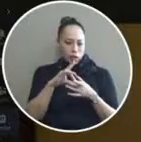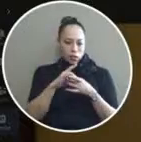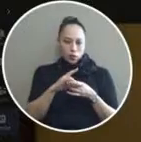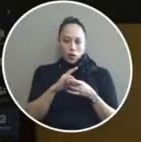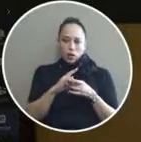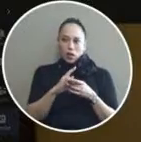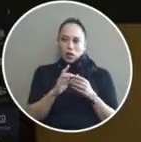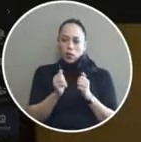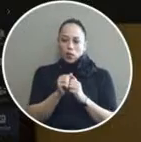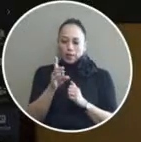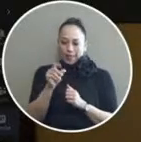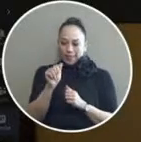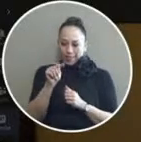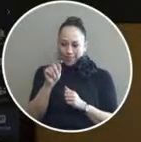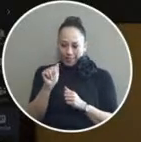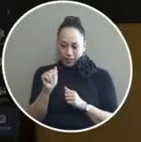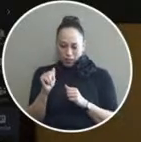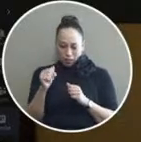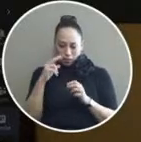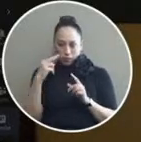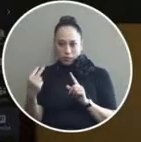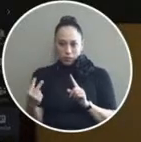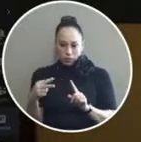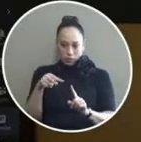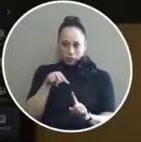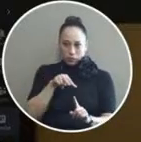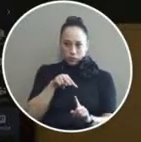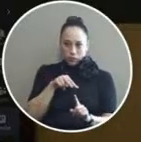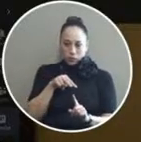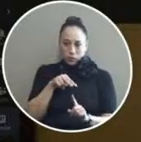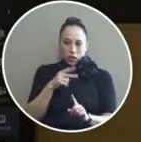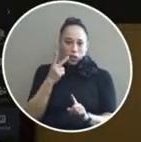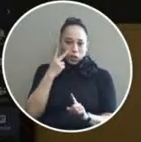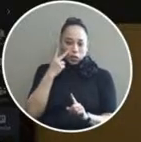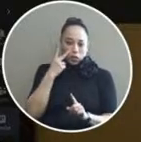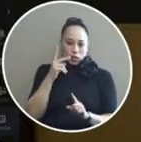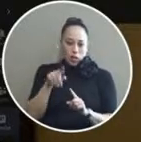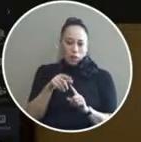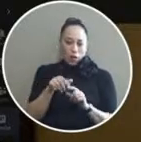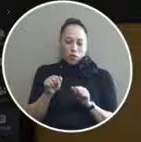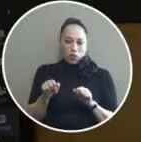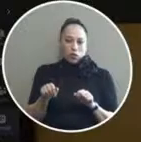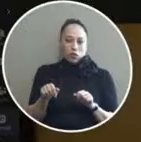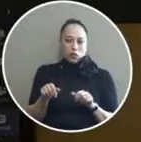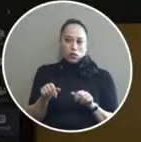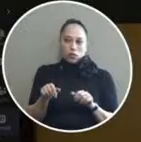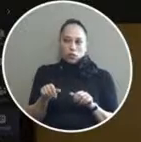interesting to see from a data perspective, looking at these shocks to